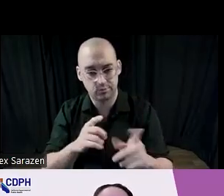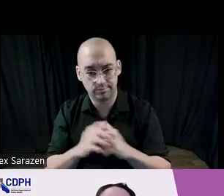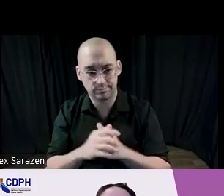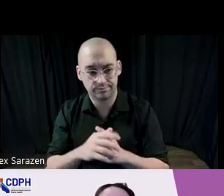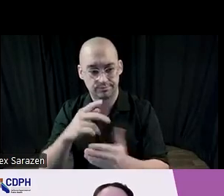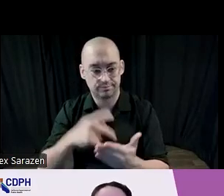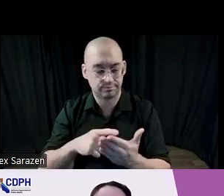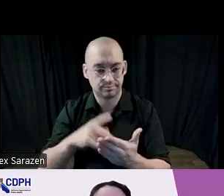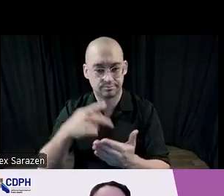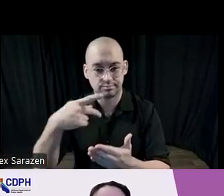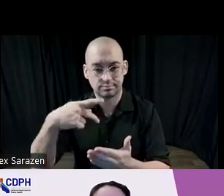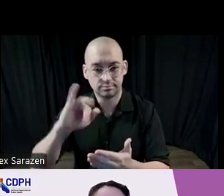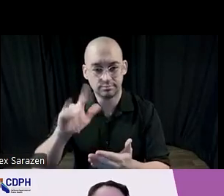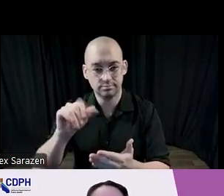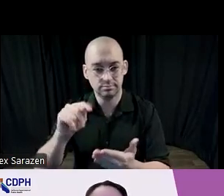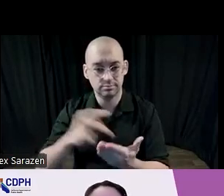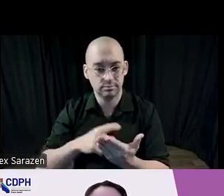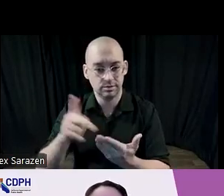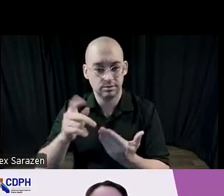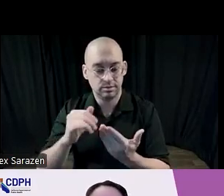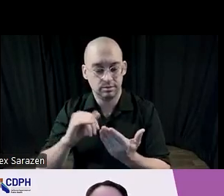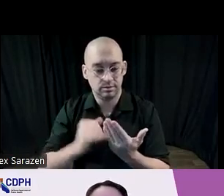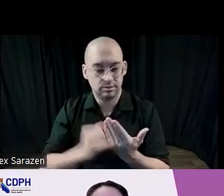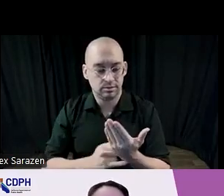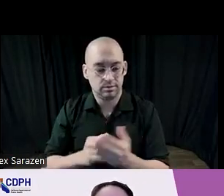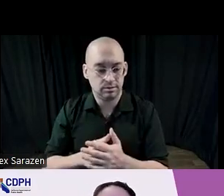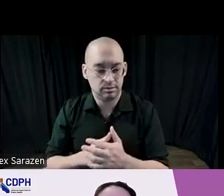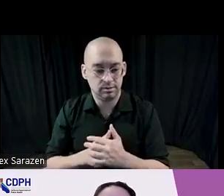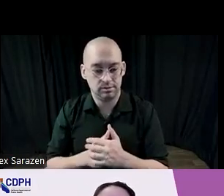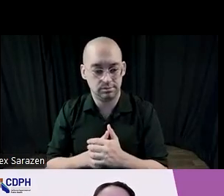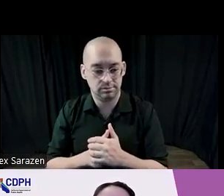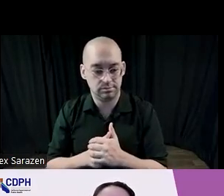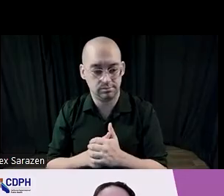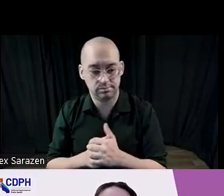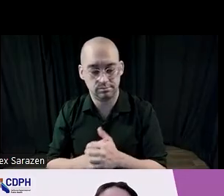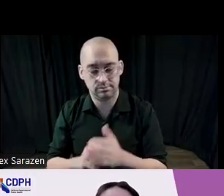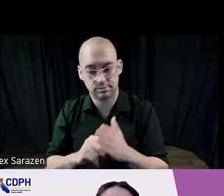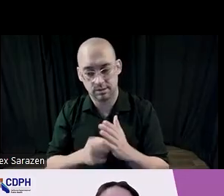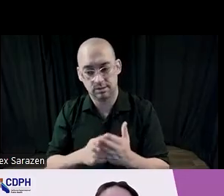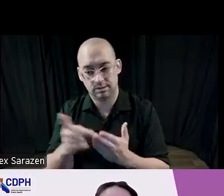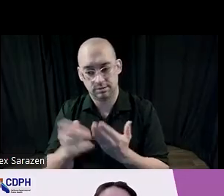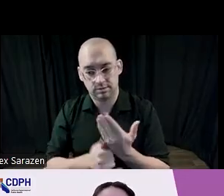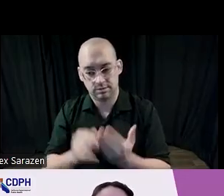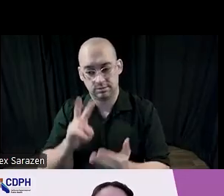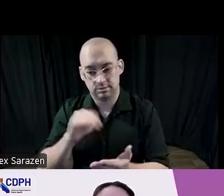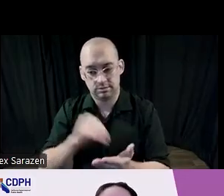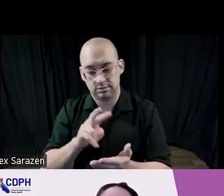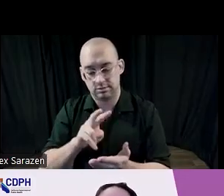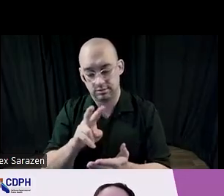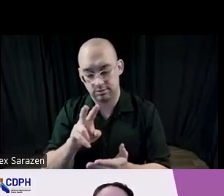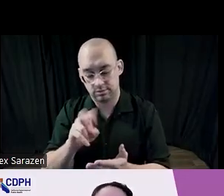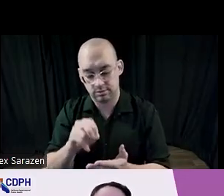cohort. So that cohort started their project from 2020 to